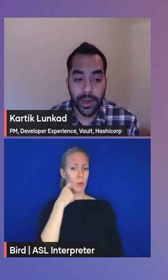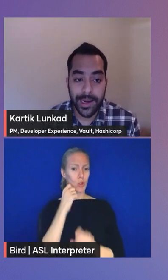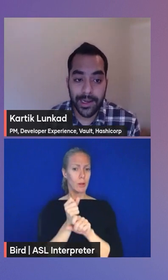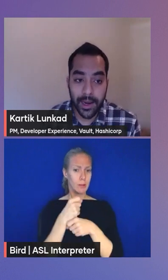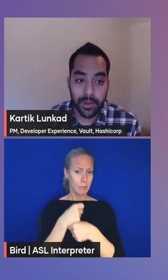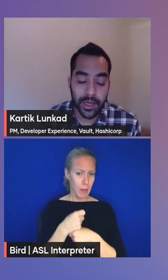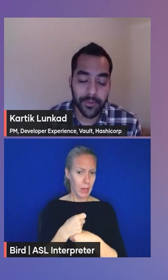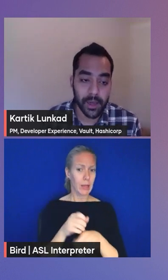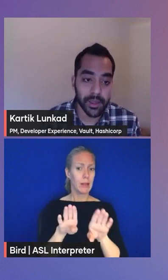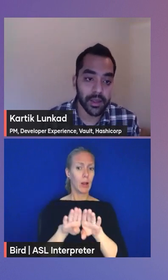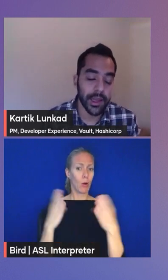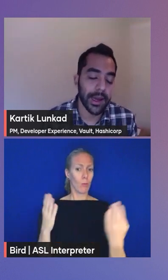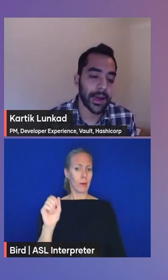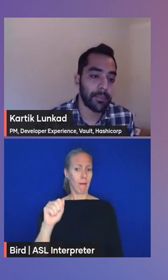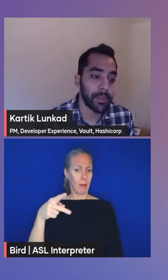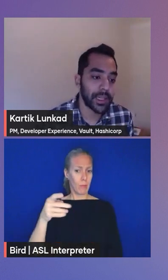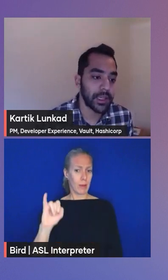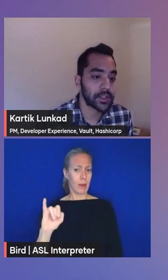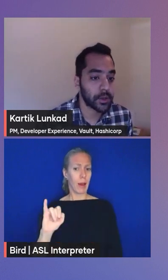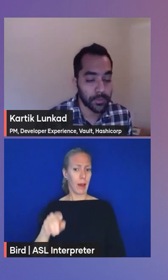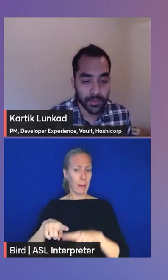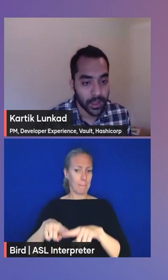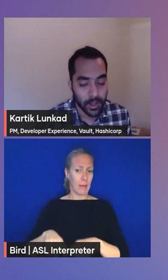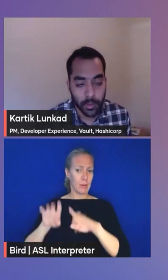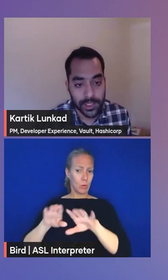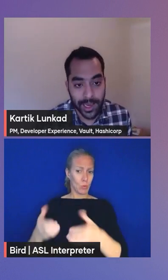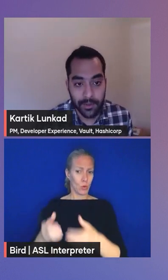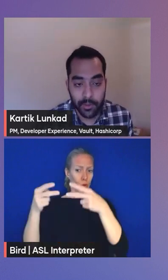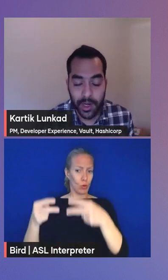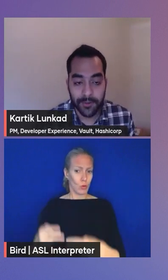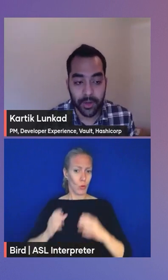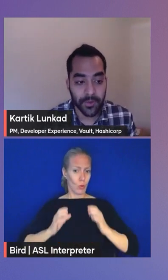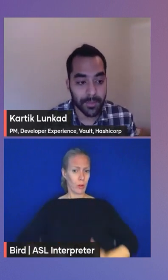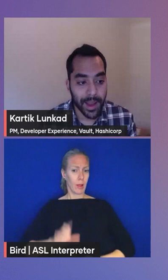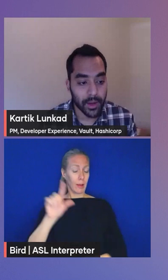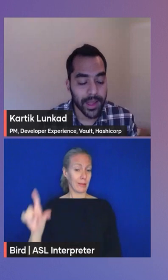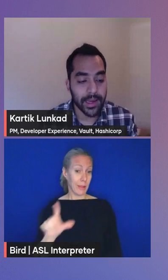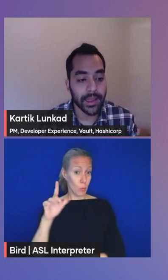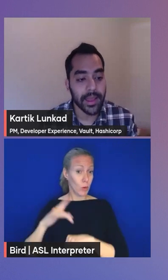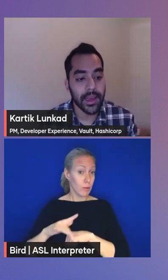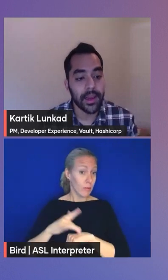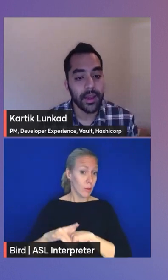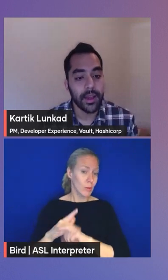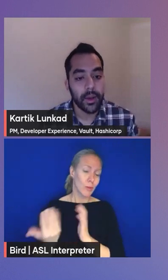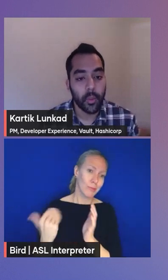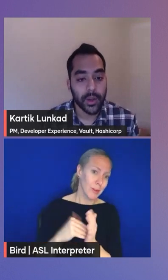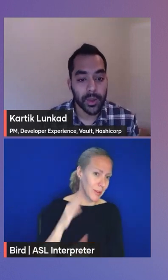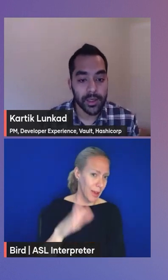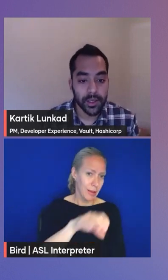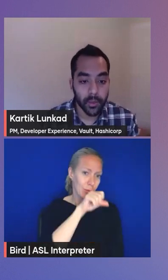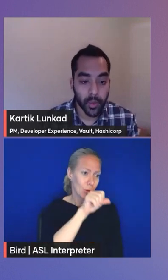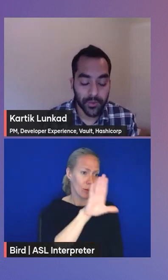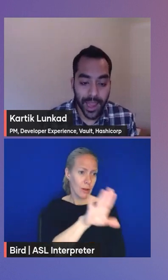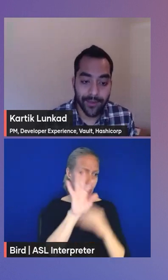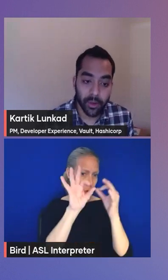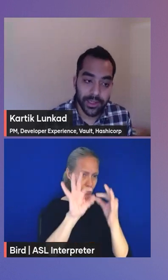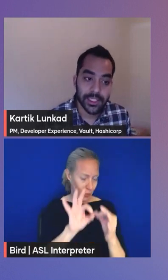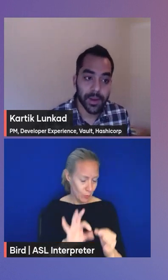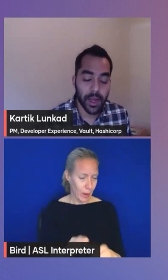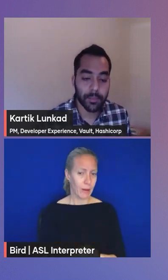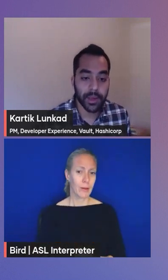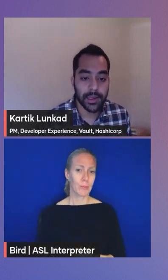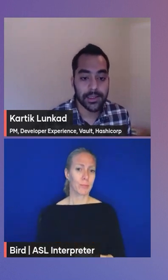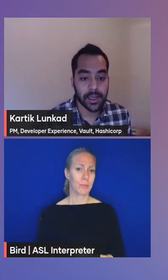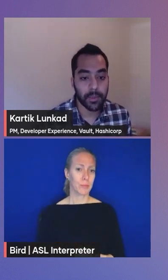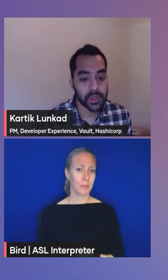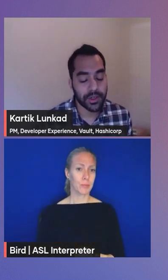Go client library available publicly. So once again, would love your feedback on that. And then what we have already spun